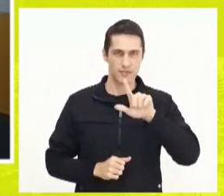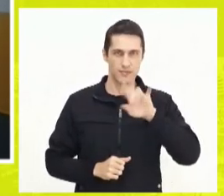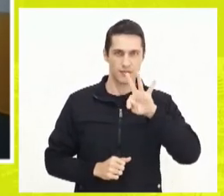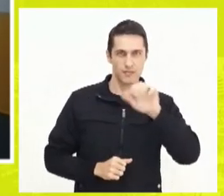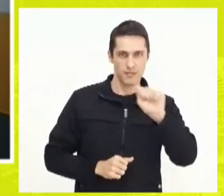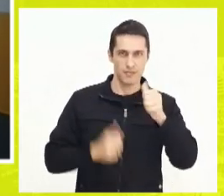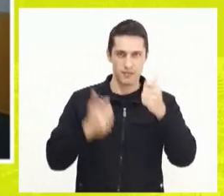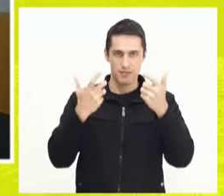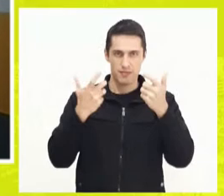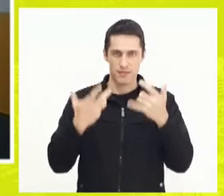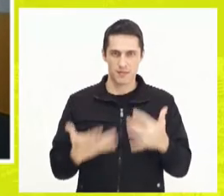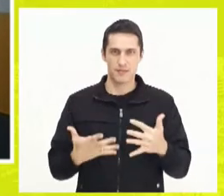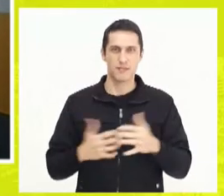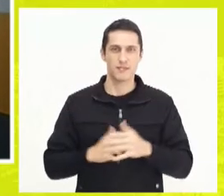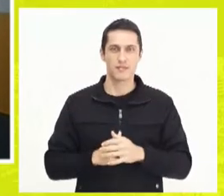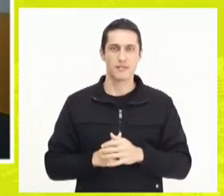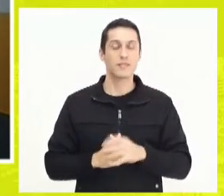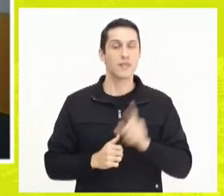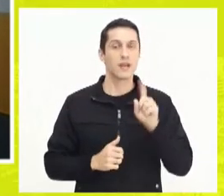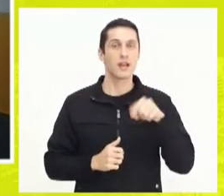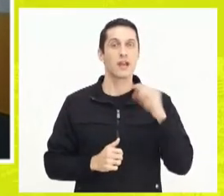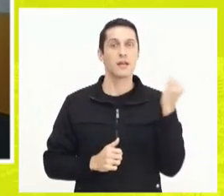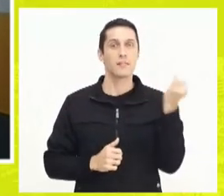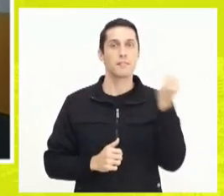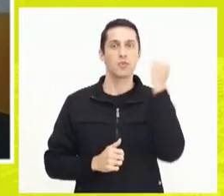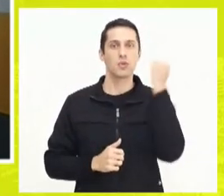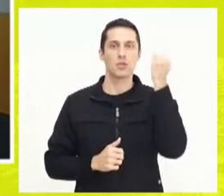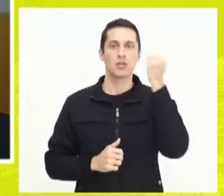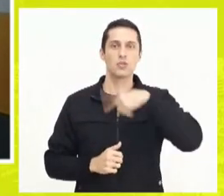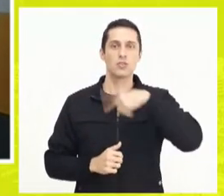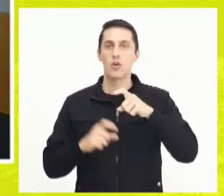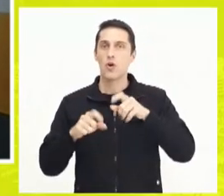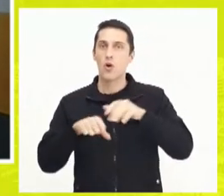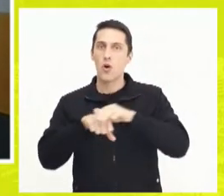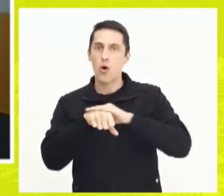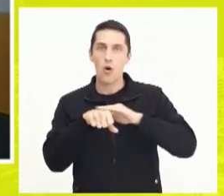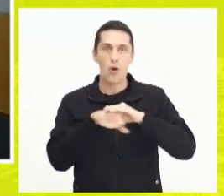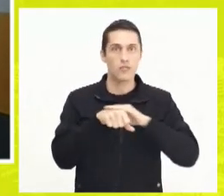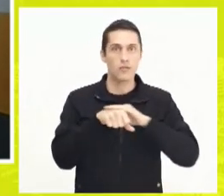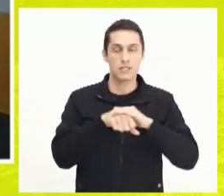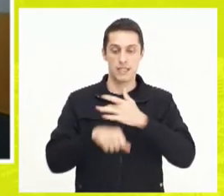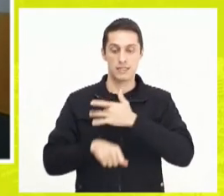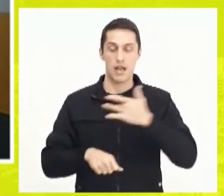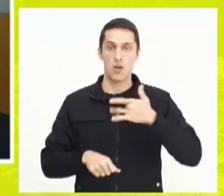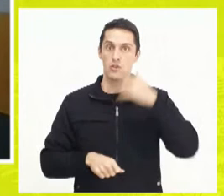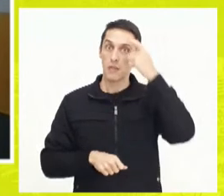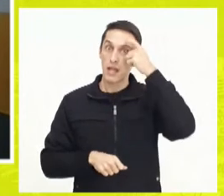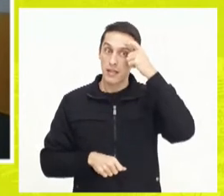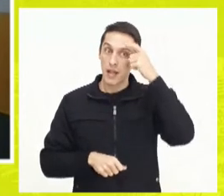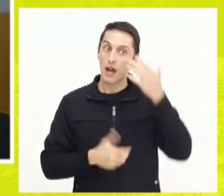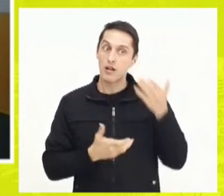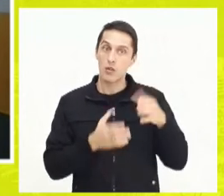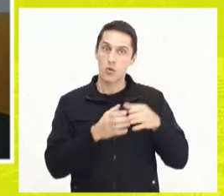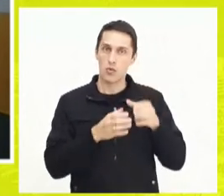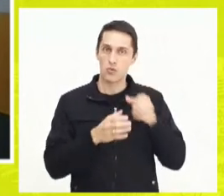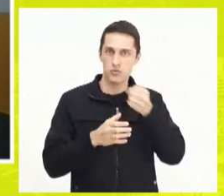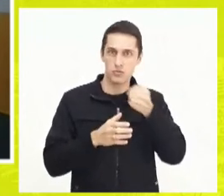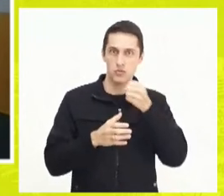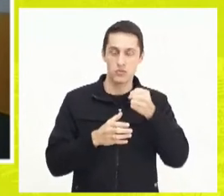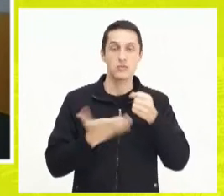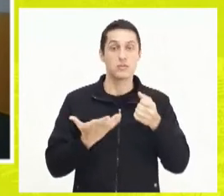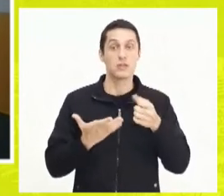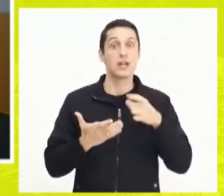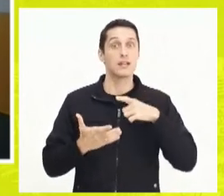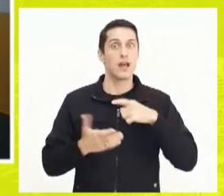for tomorrow it's so important for us to debate mental